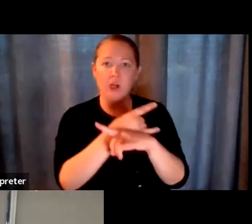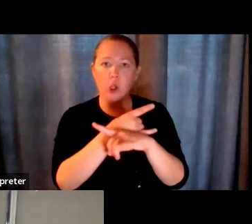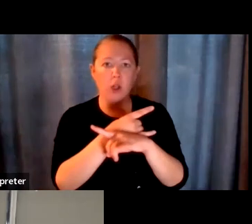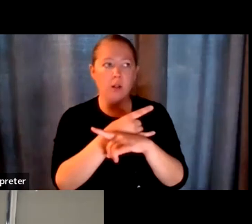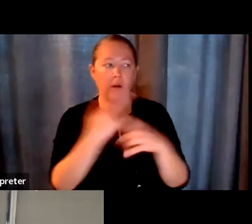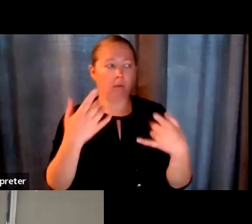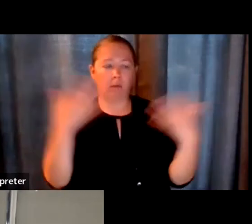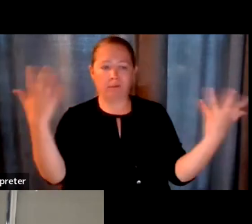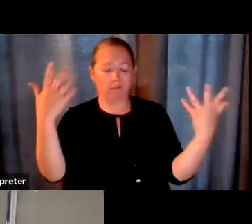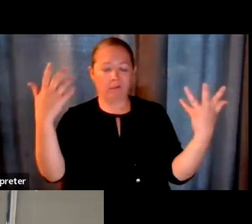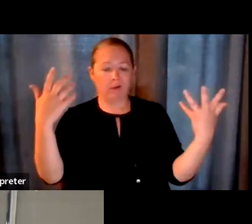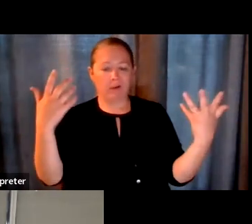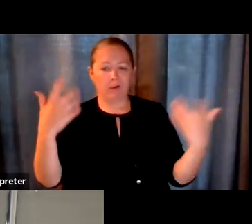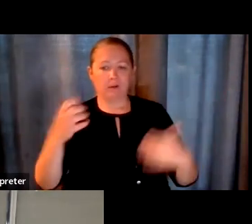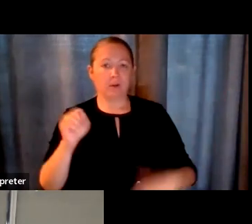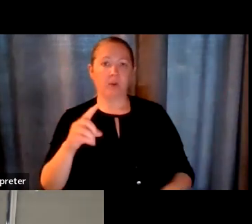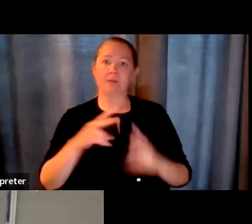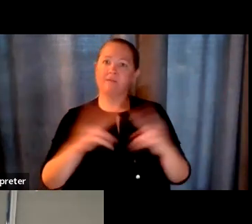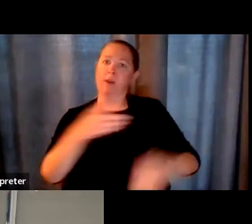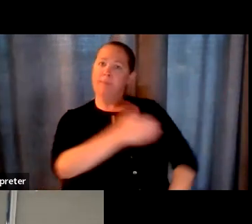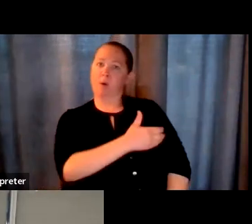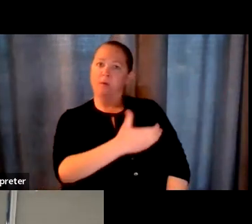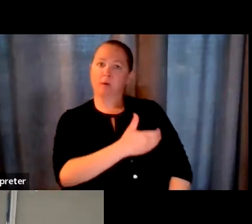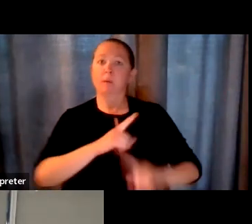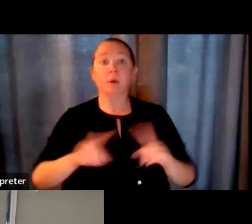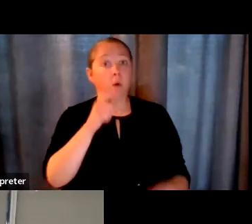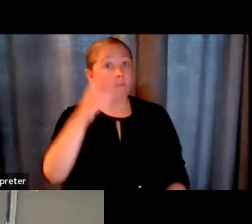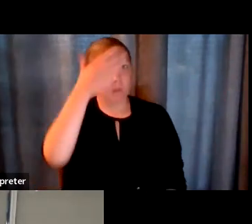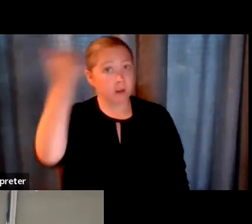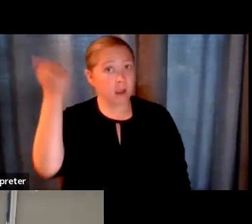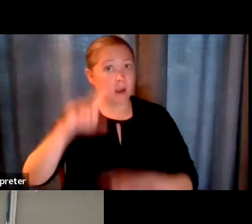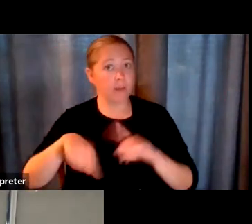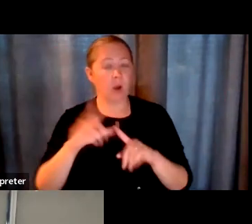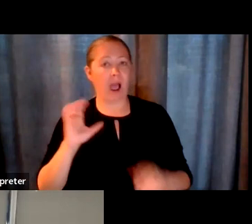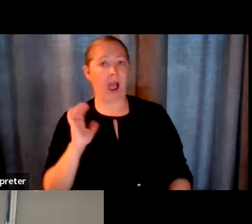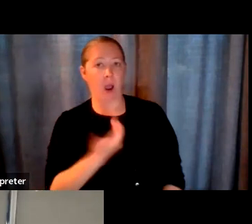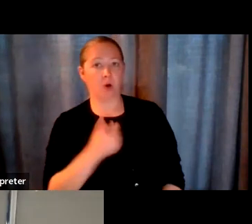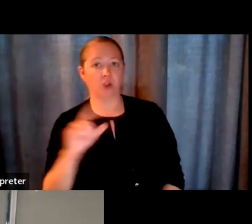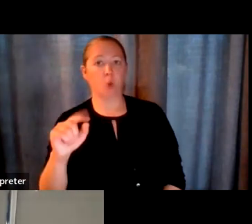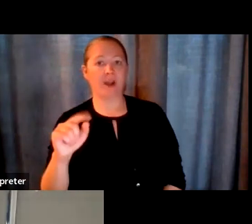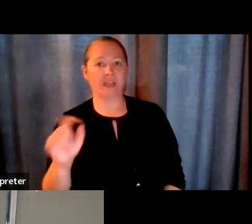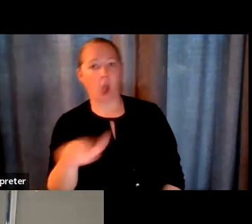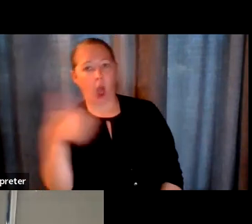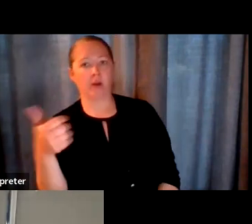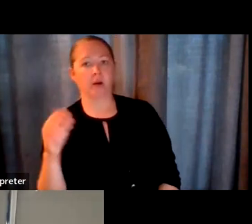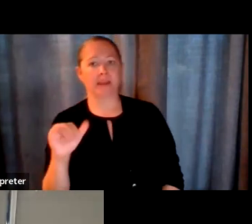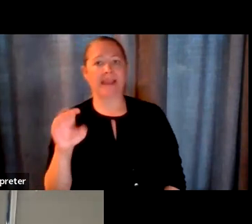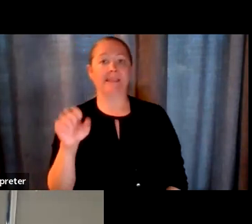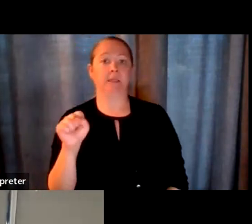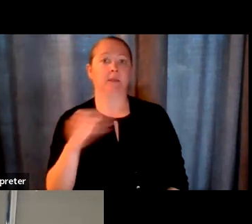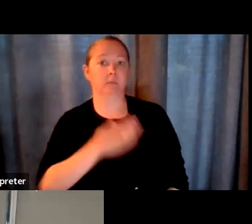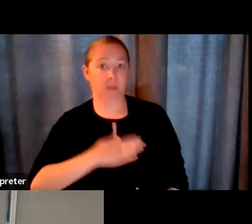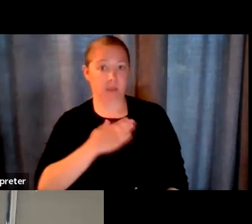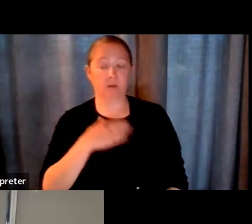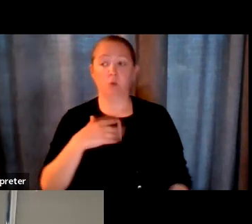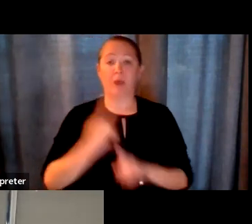it. So I think that's really powerful litigation for us, but don't forget about our 20 other cases, please. Right now we've got cases, for example,